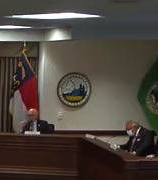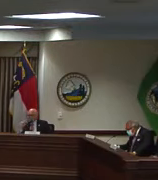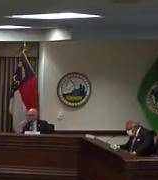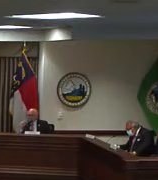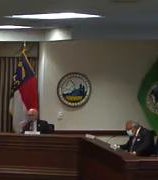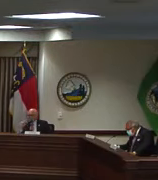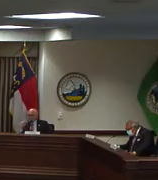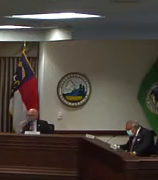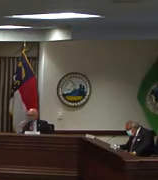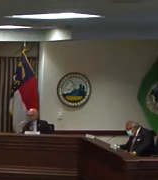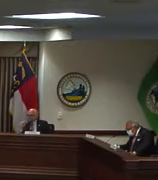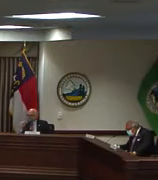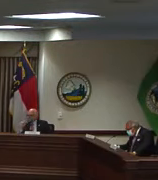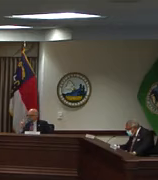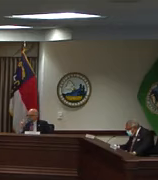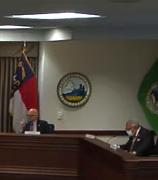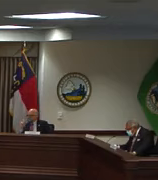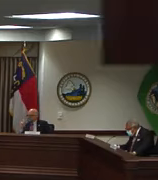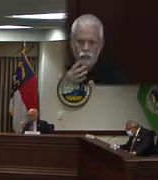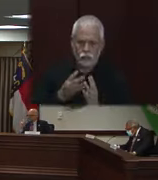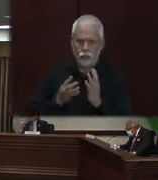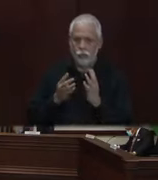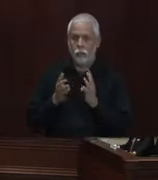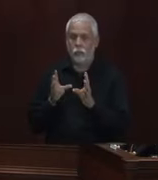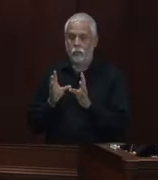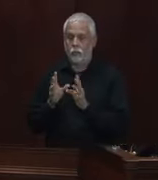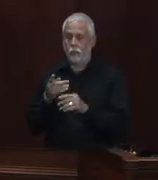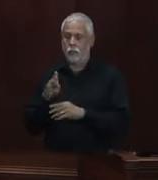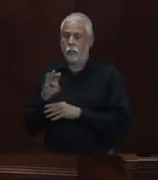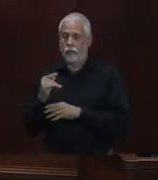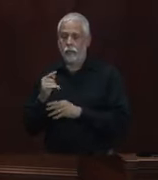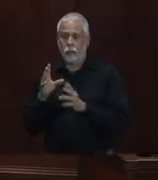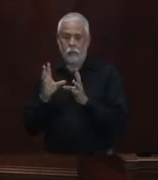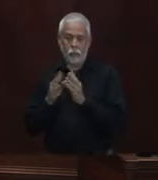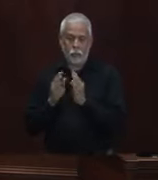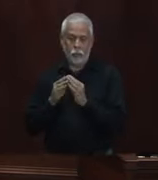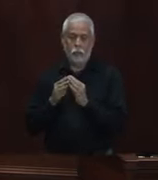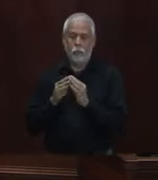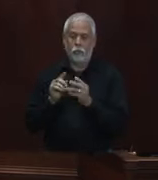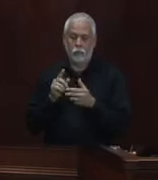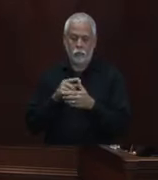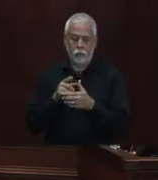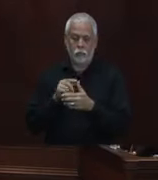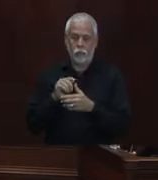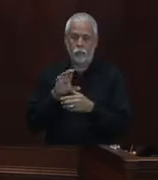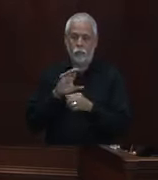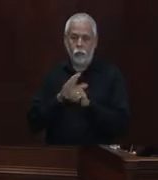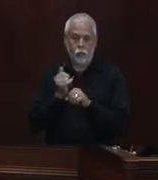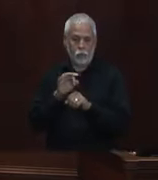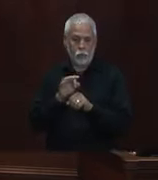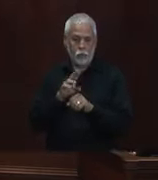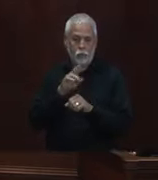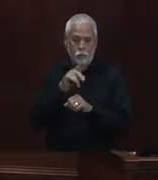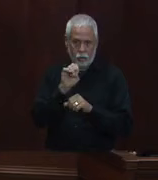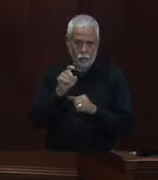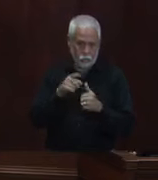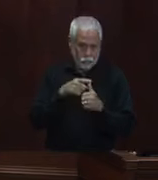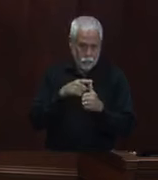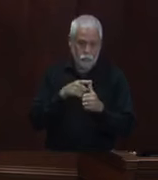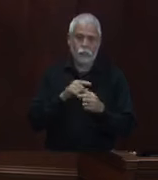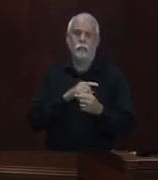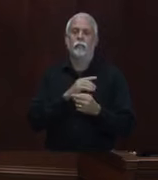Let's review our agenda for the briefing meeting. We're going to get an update on COVID-19.